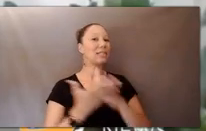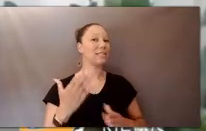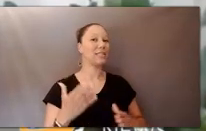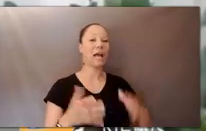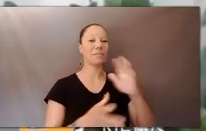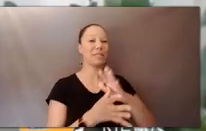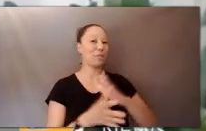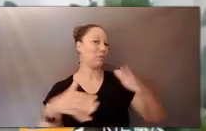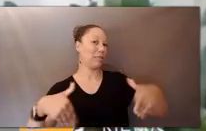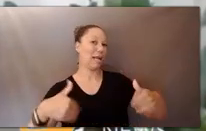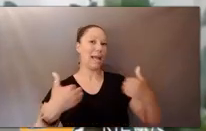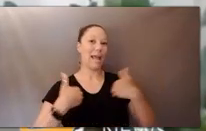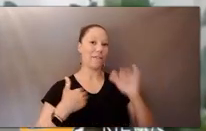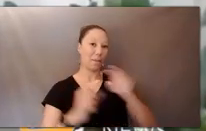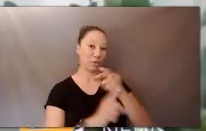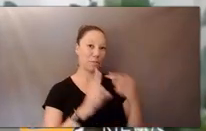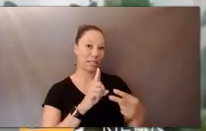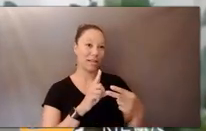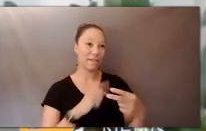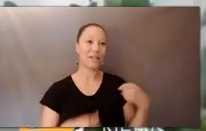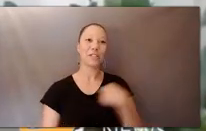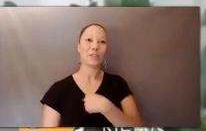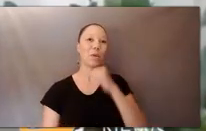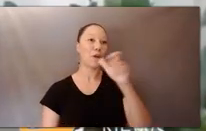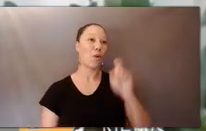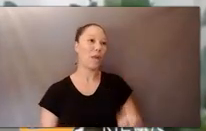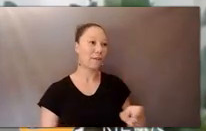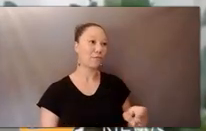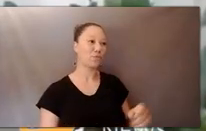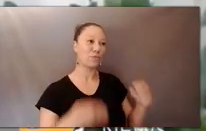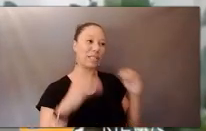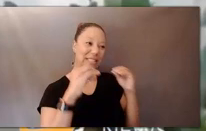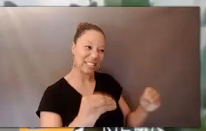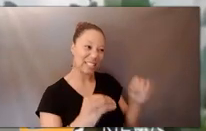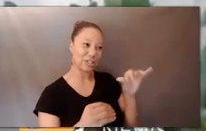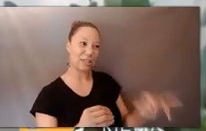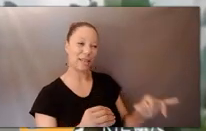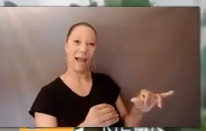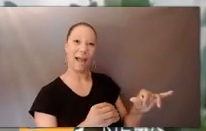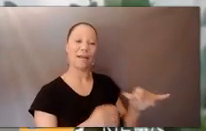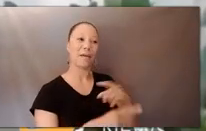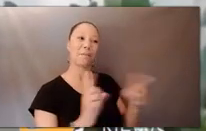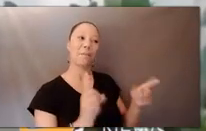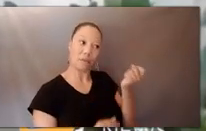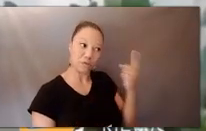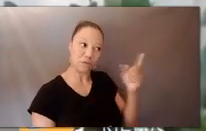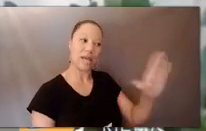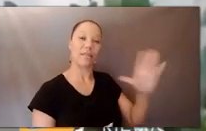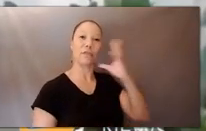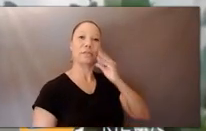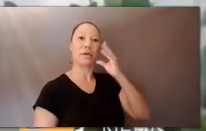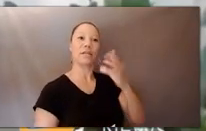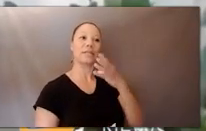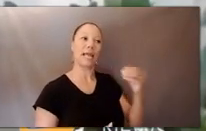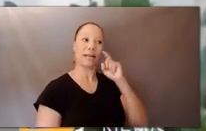yet. And it's not up to us to give that perspective. It's just up to us to see where they are right now and just